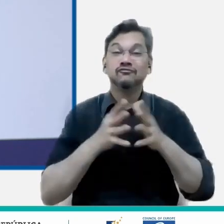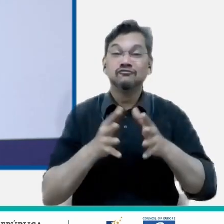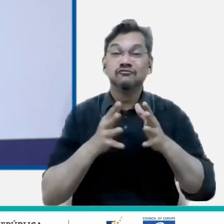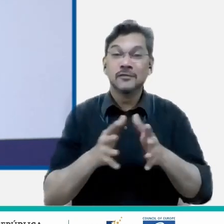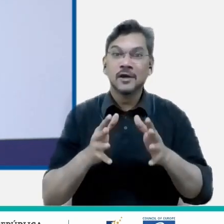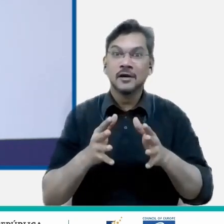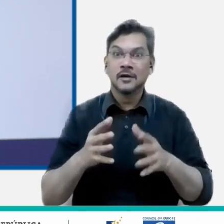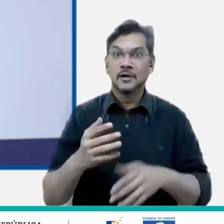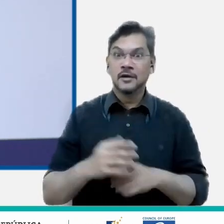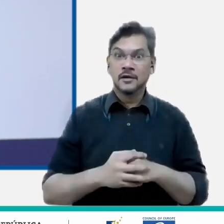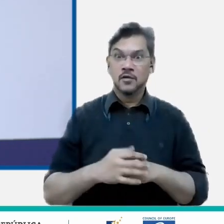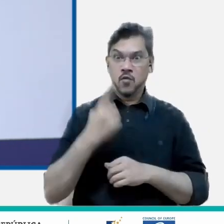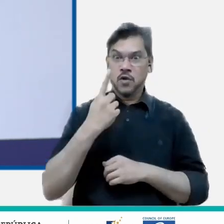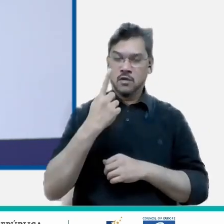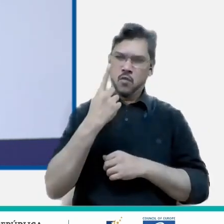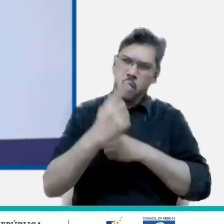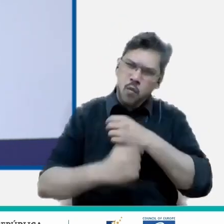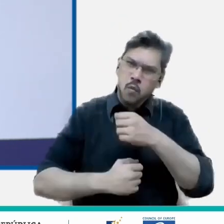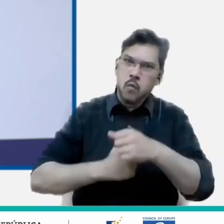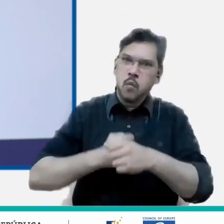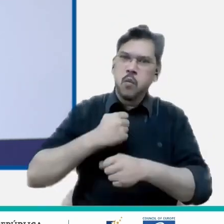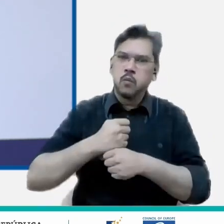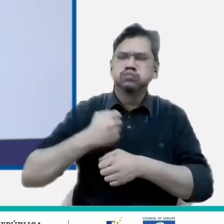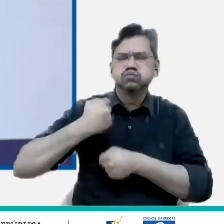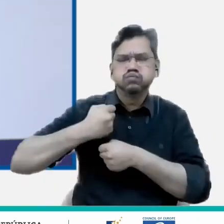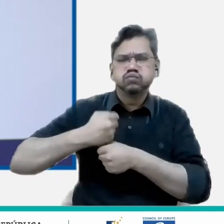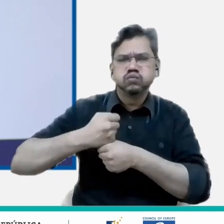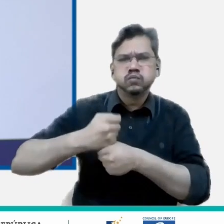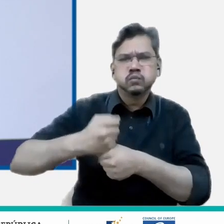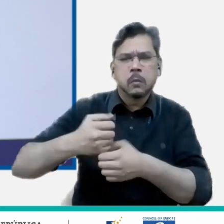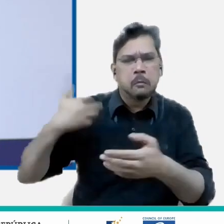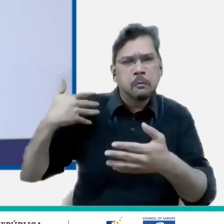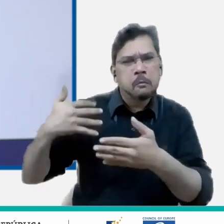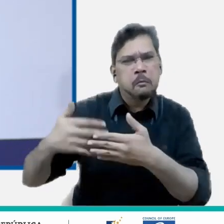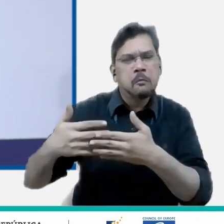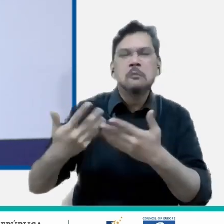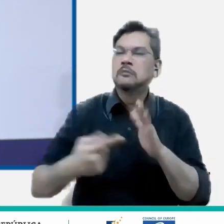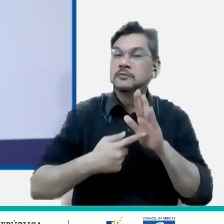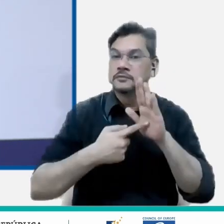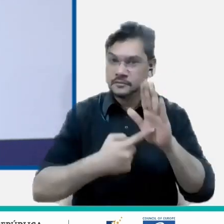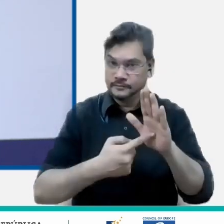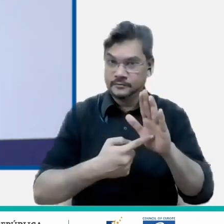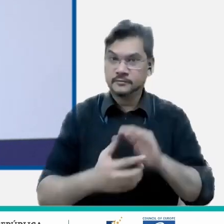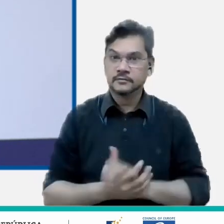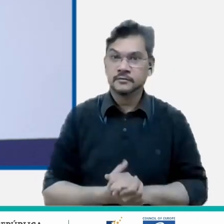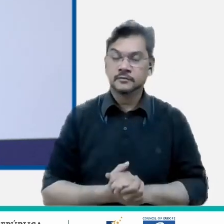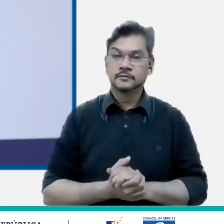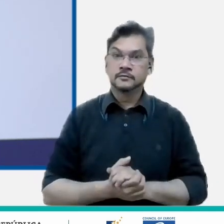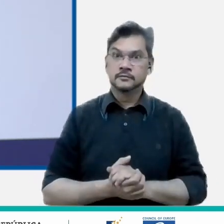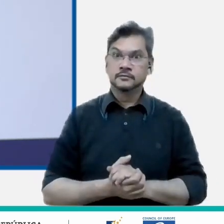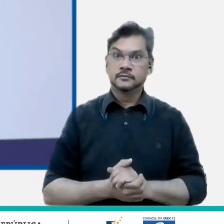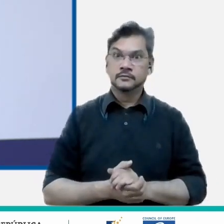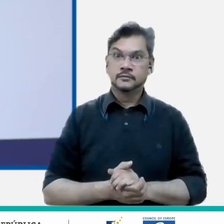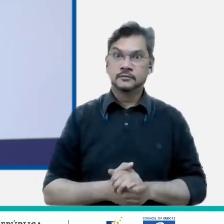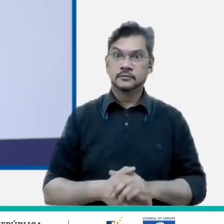one entire year. I want to extend also my sincere gratitude, first and foremost, to my colleague and